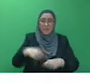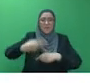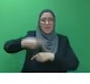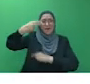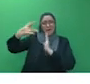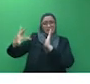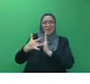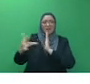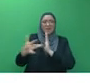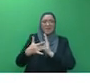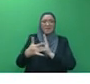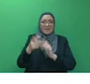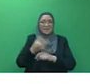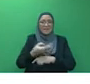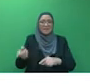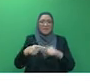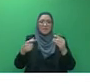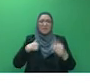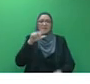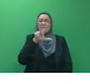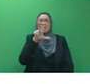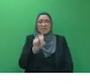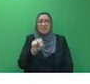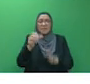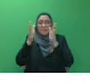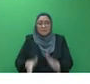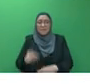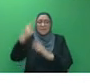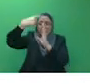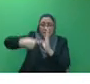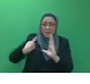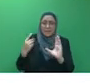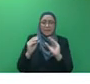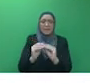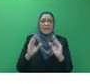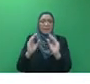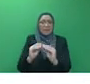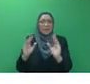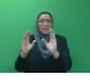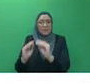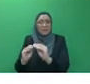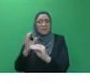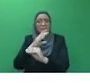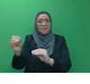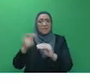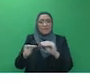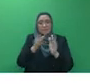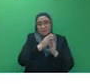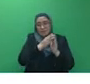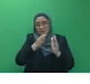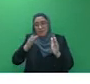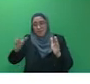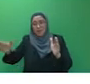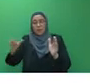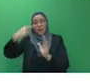stuff so we only had maybe 30 people a month on virtual meetings but the minute it hit we